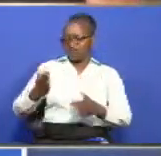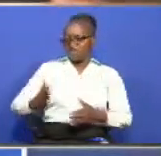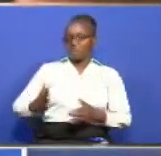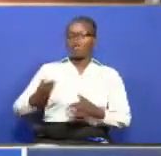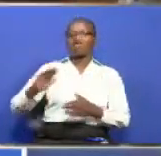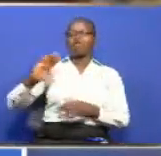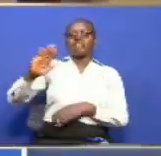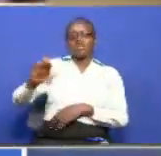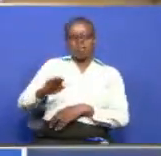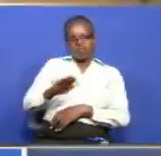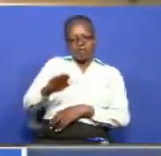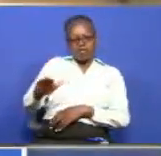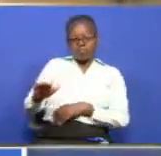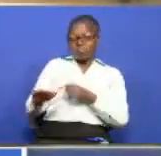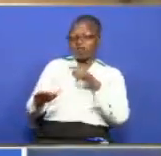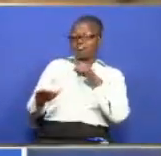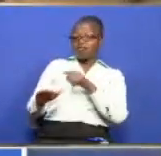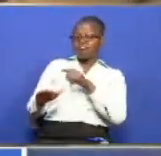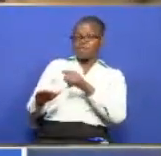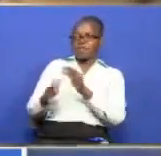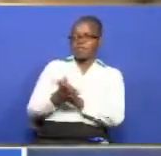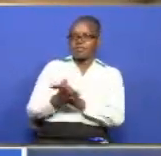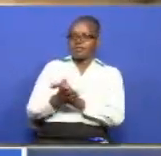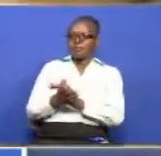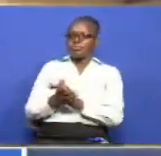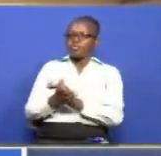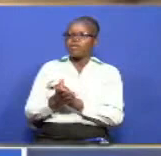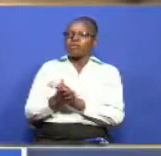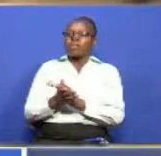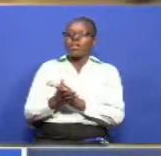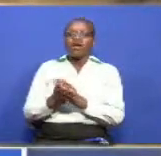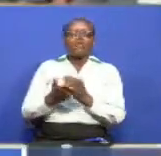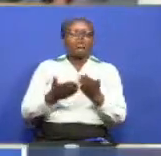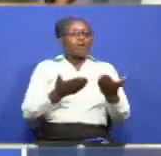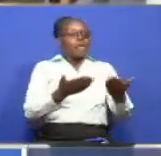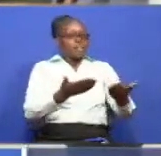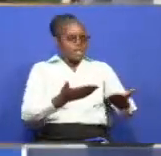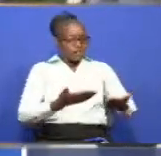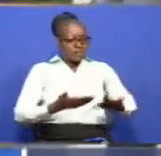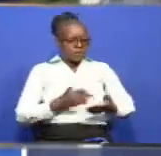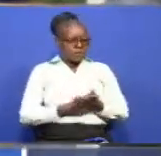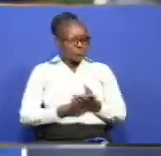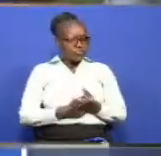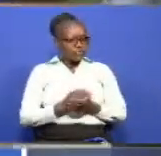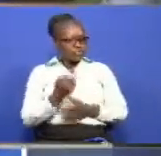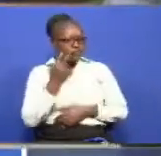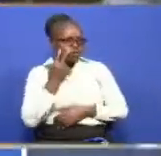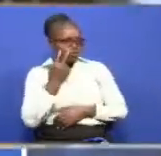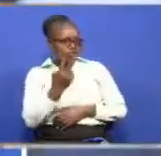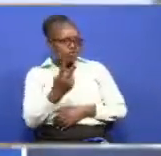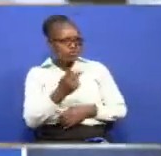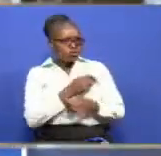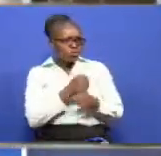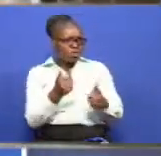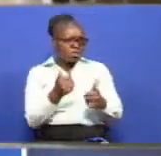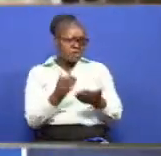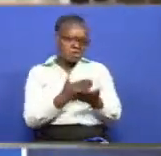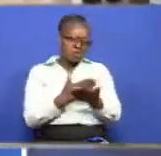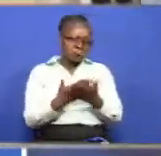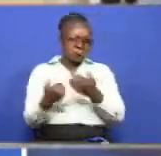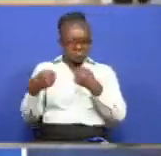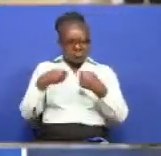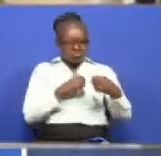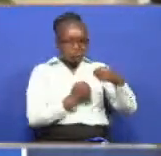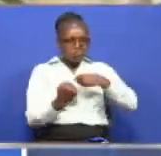County Assembly. Welcome. You are live on KBC Channel 1. We did see there was a little bit of commotion at